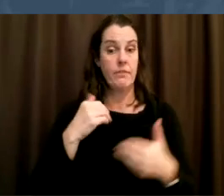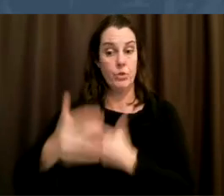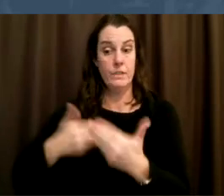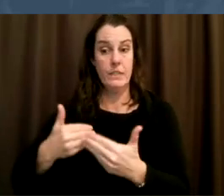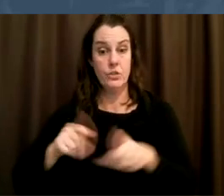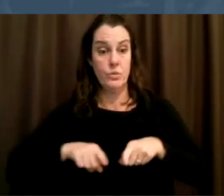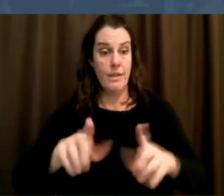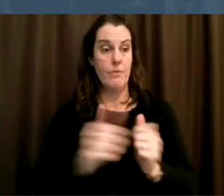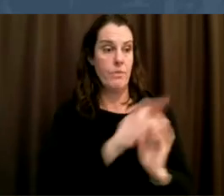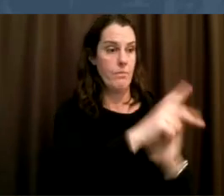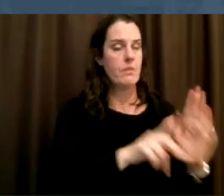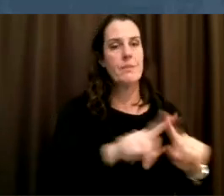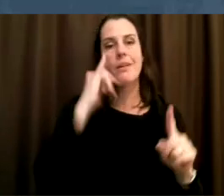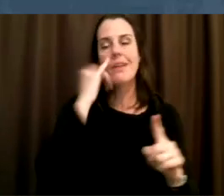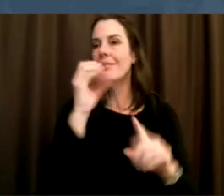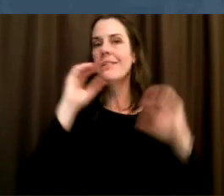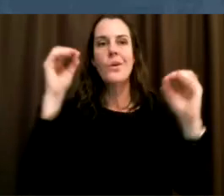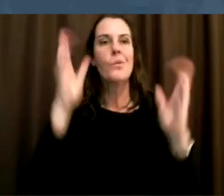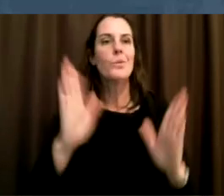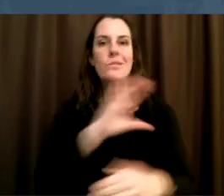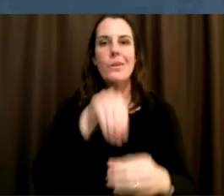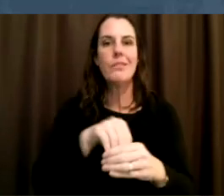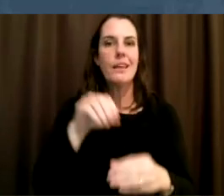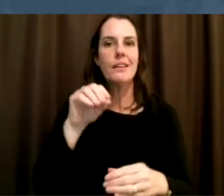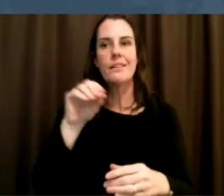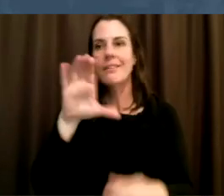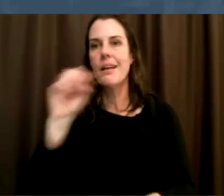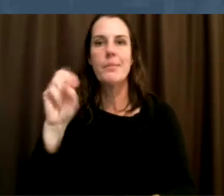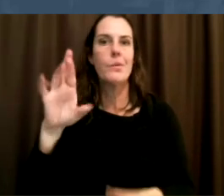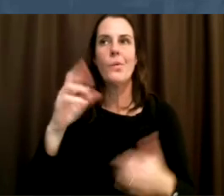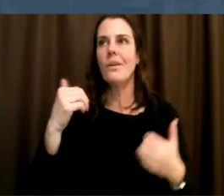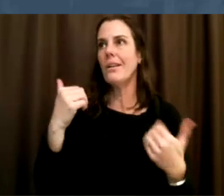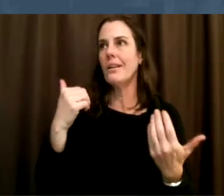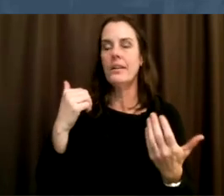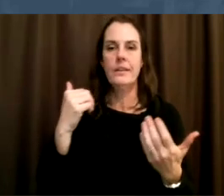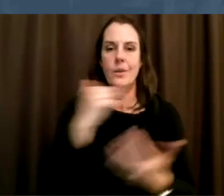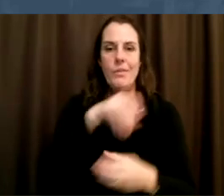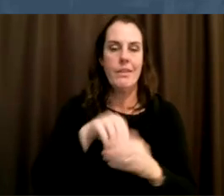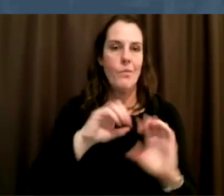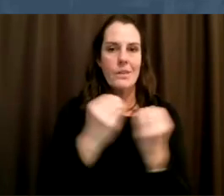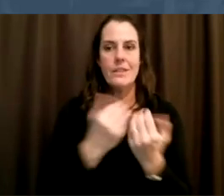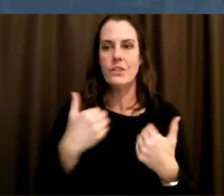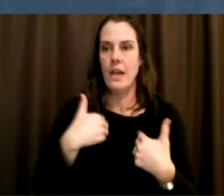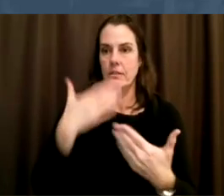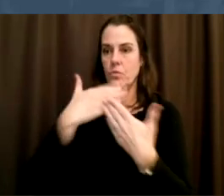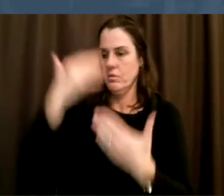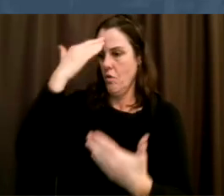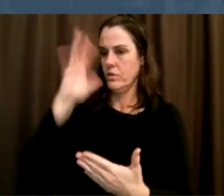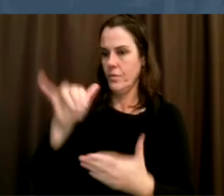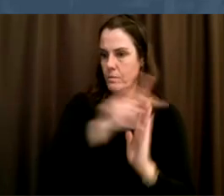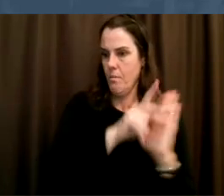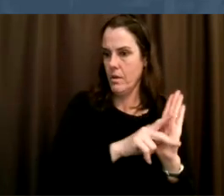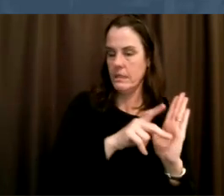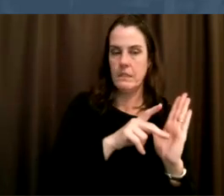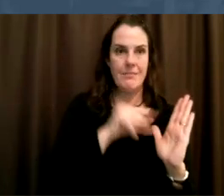in the firm or nobody in the organization has, sound working knowledge of those policies, or if they don't really follow them in